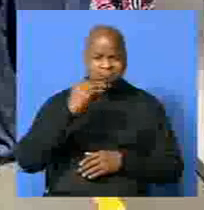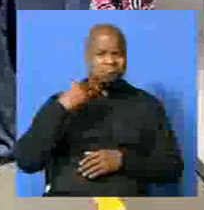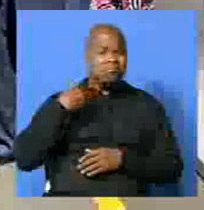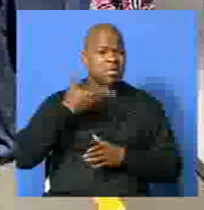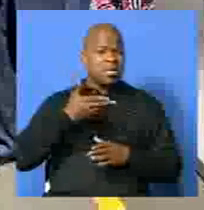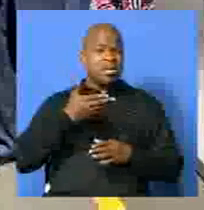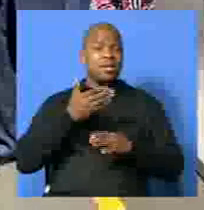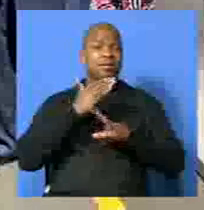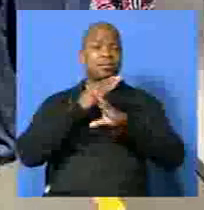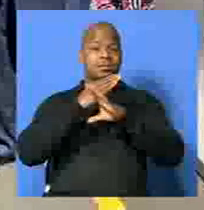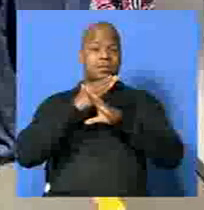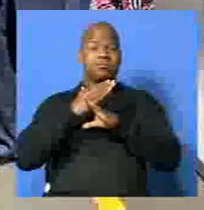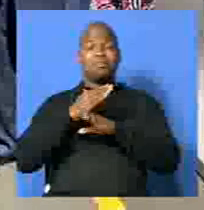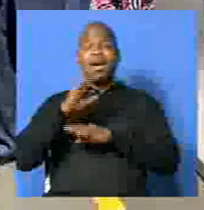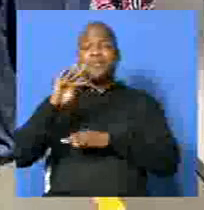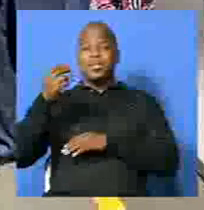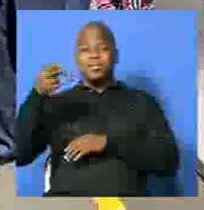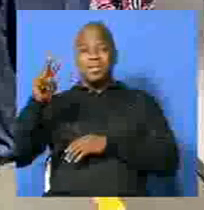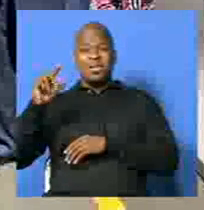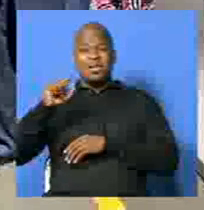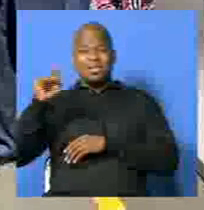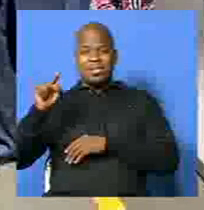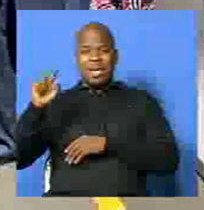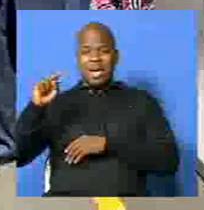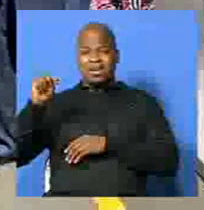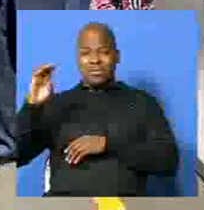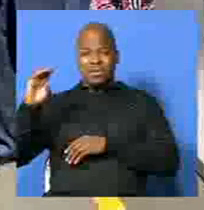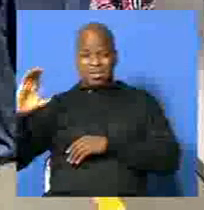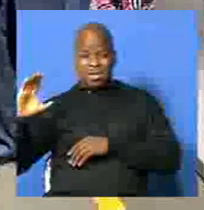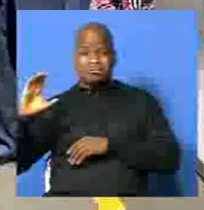le gore Botswana Television gammogo le ba ZNBC ba Zambia Broadcasting Corporation